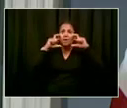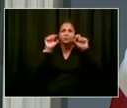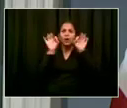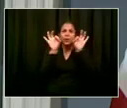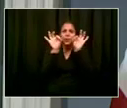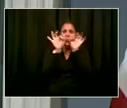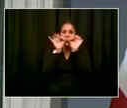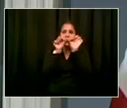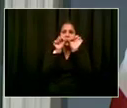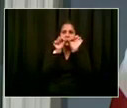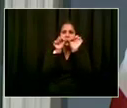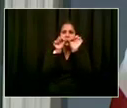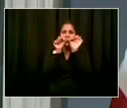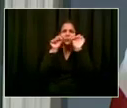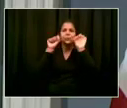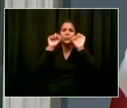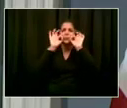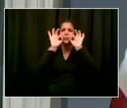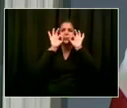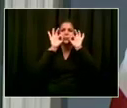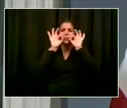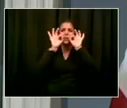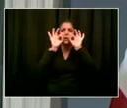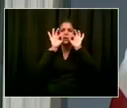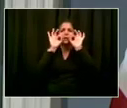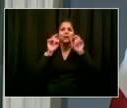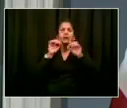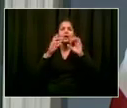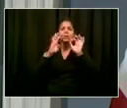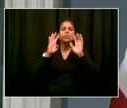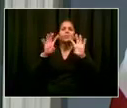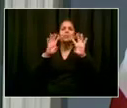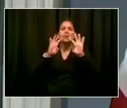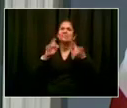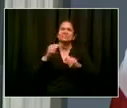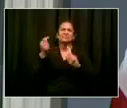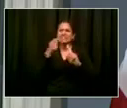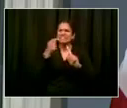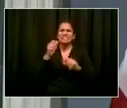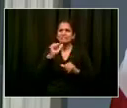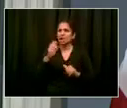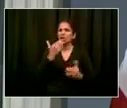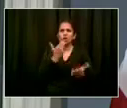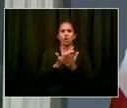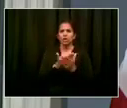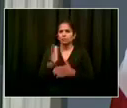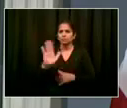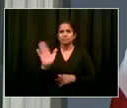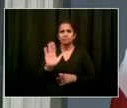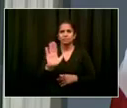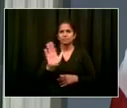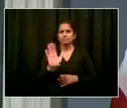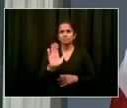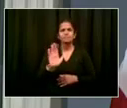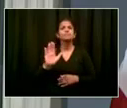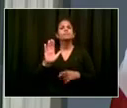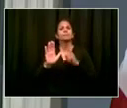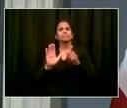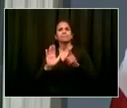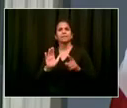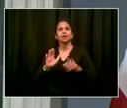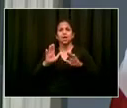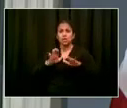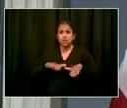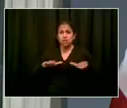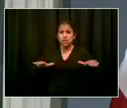masks for children as well. First, if you have a child under the age of 2, as I do, it's important to know that a mask